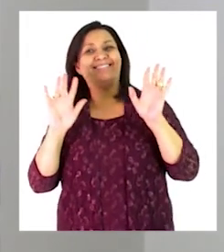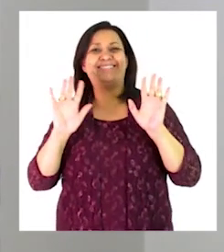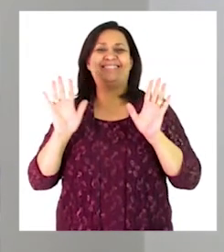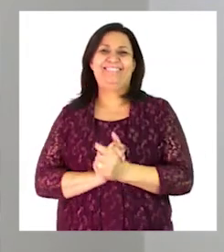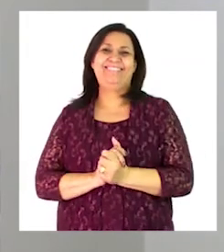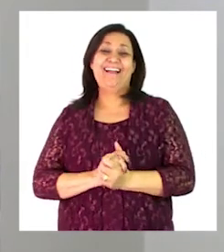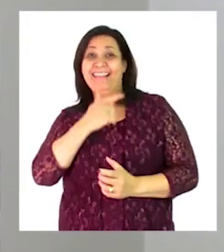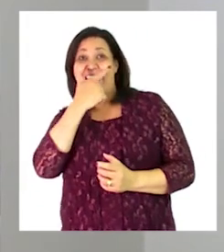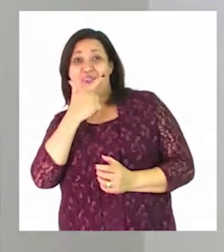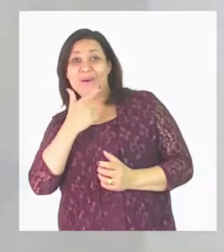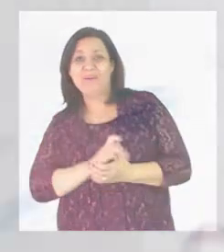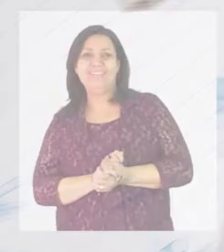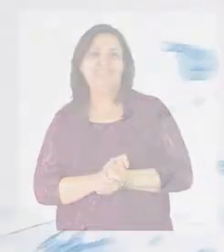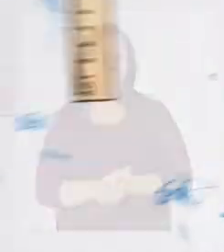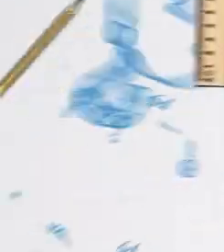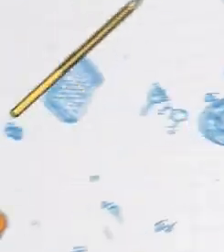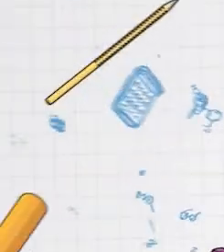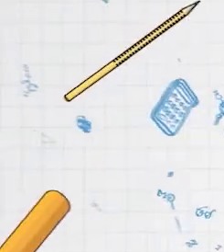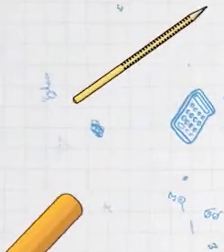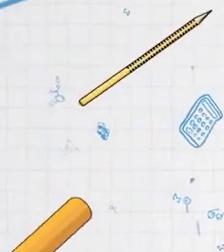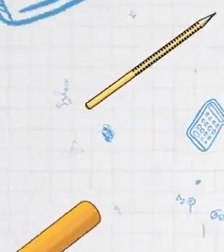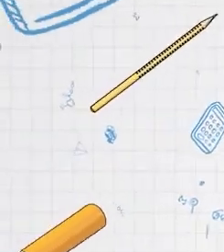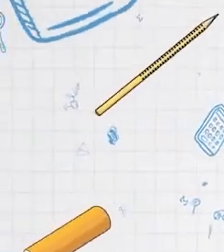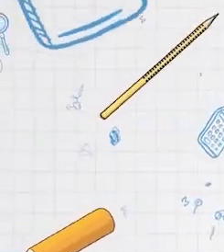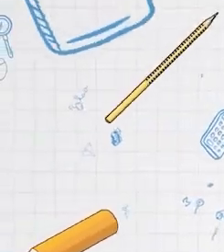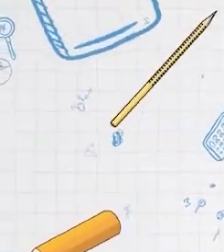And thank you.